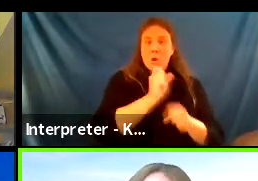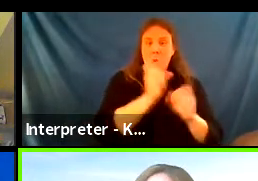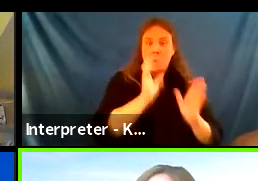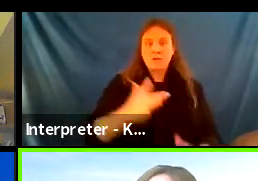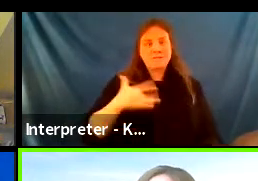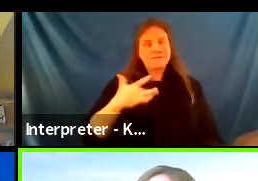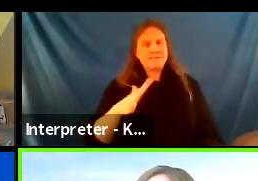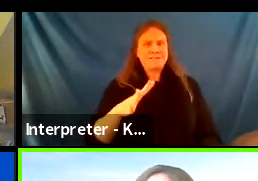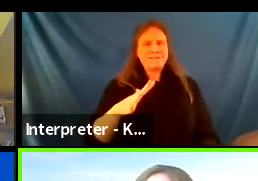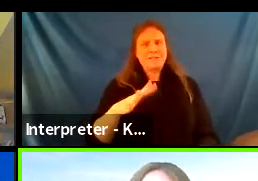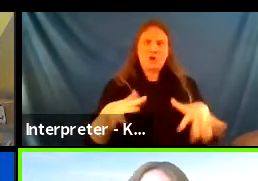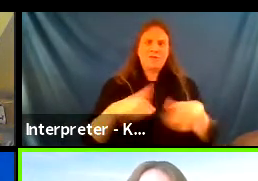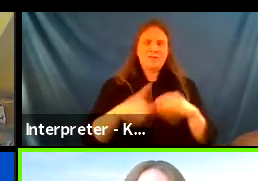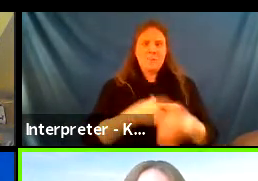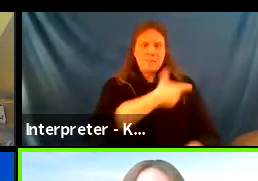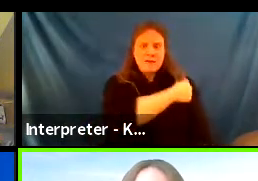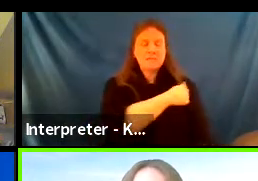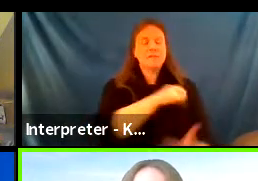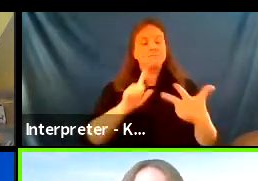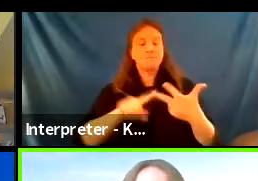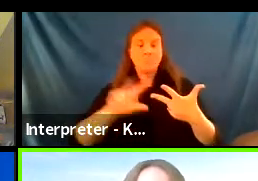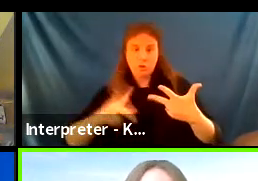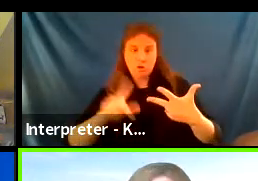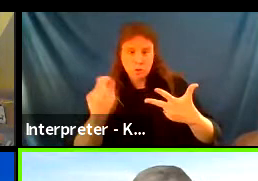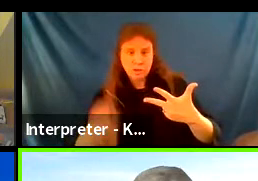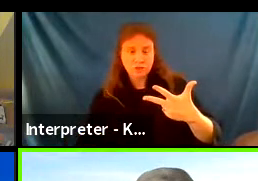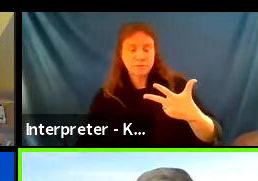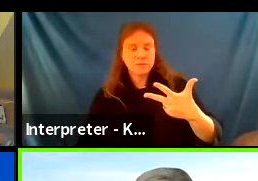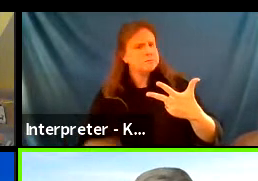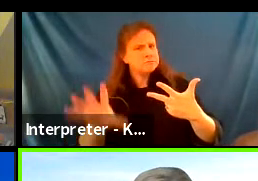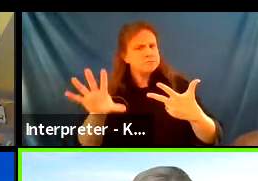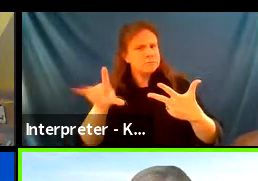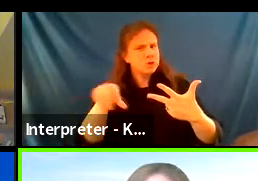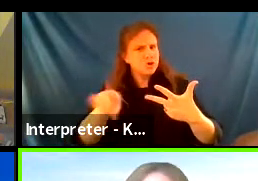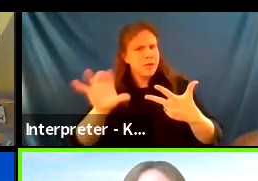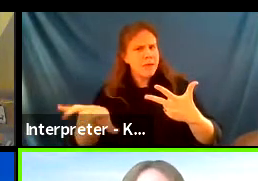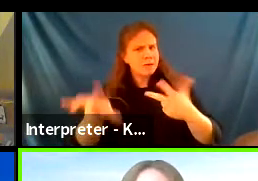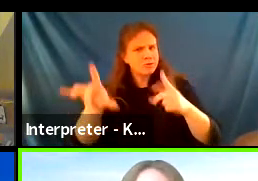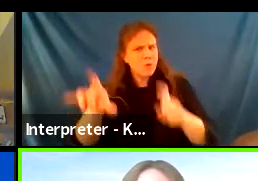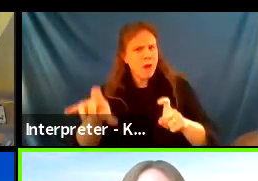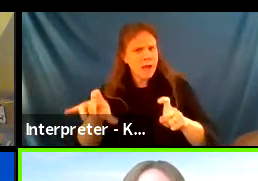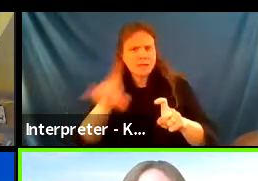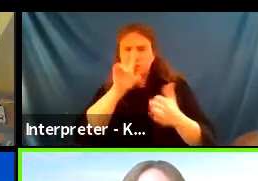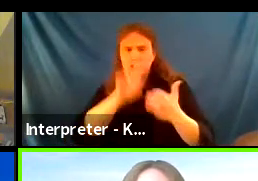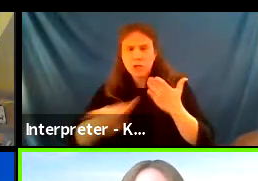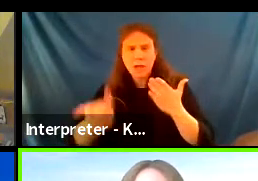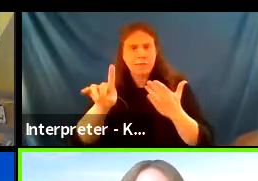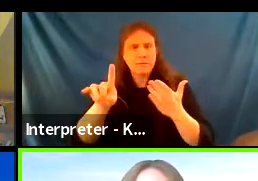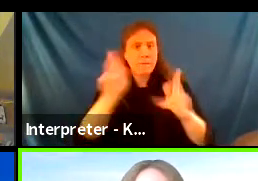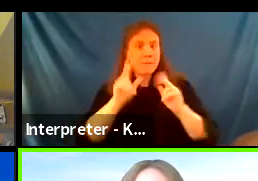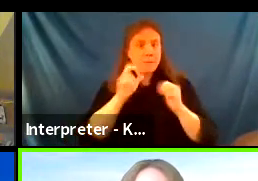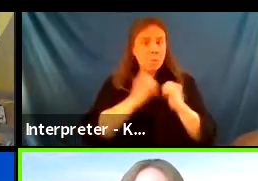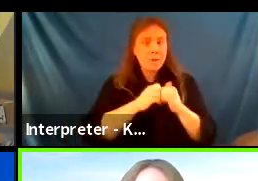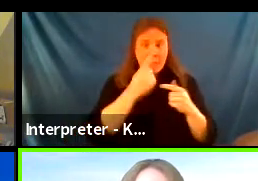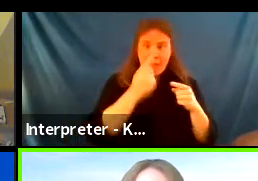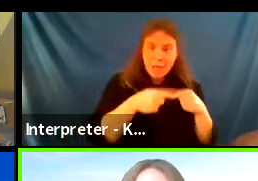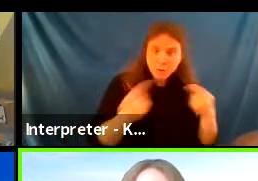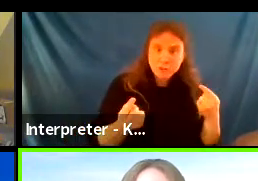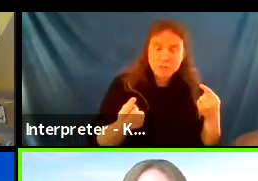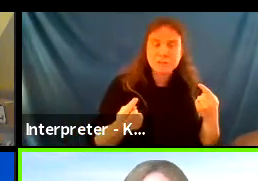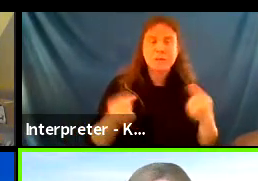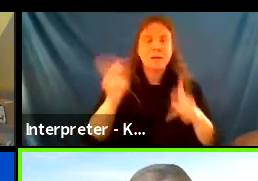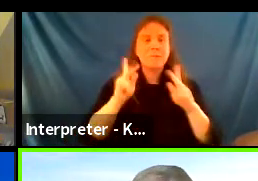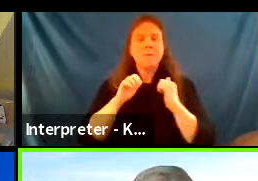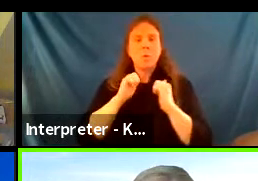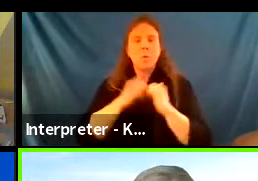that, I don't think that they looked at those with allergies, those with pre-existing conditions, and maybe you could just touch on